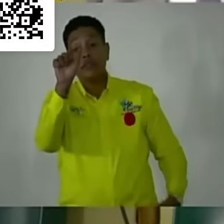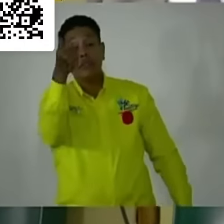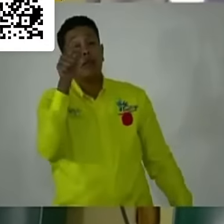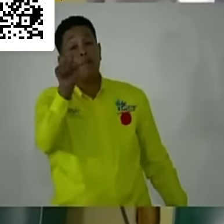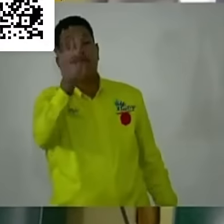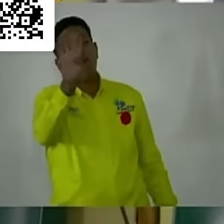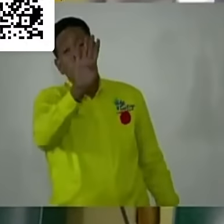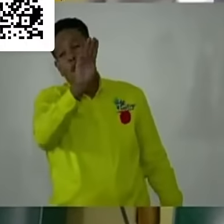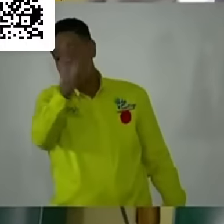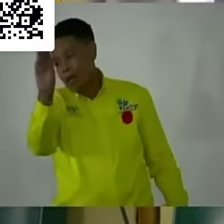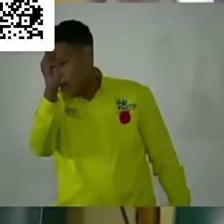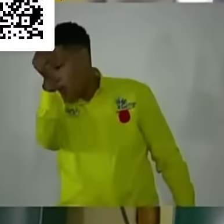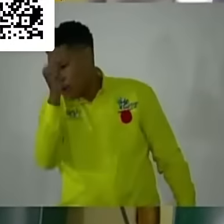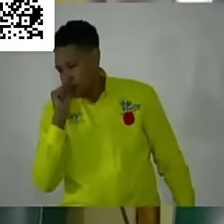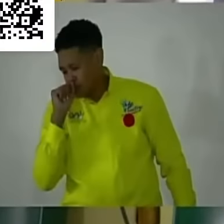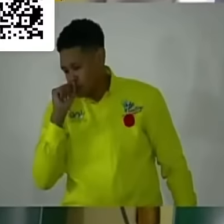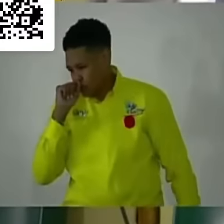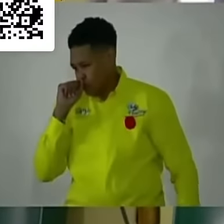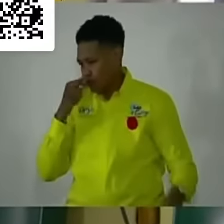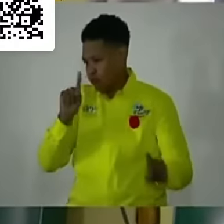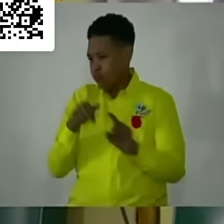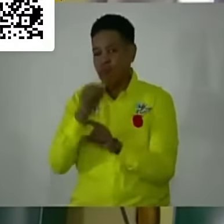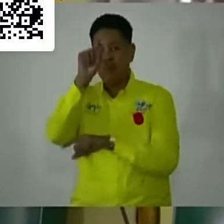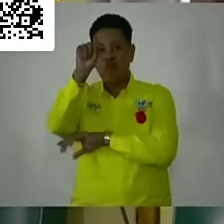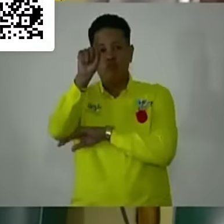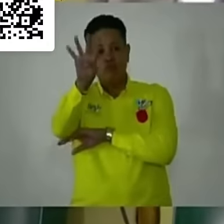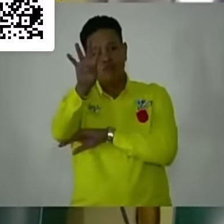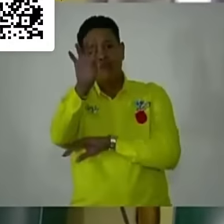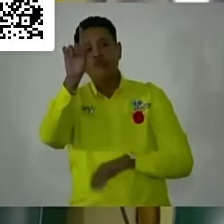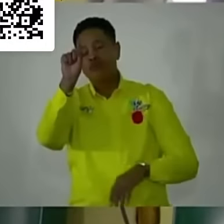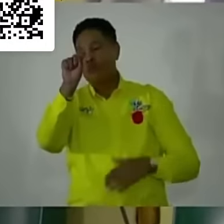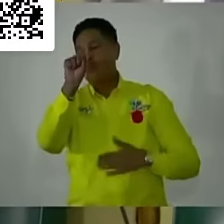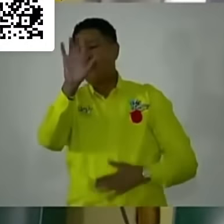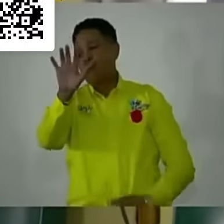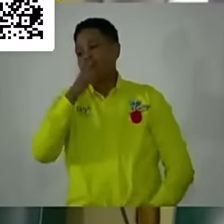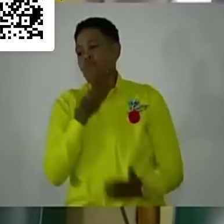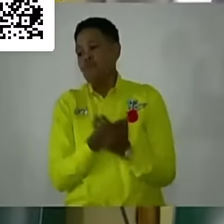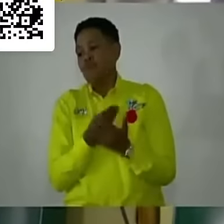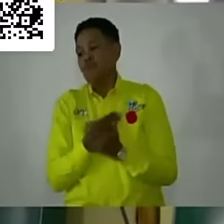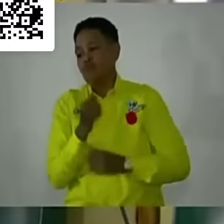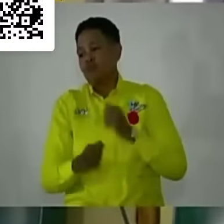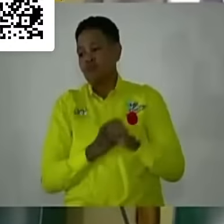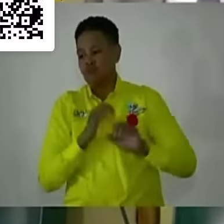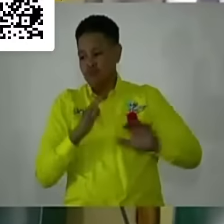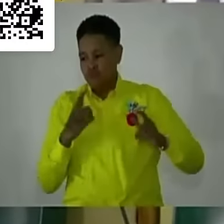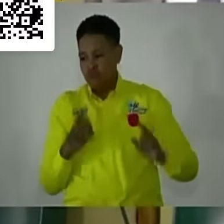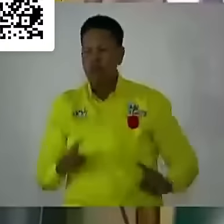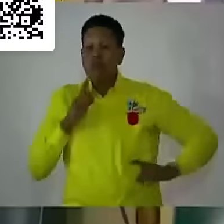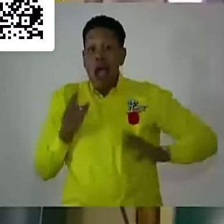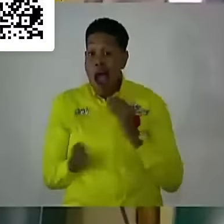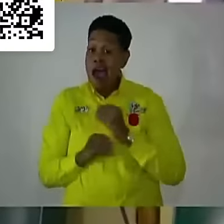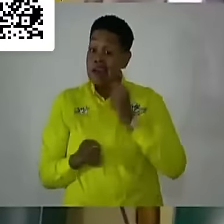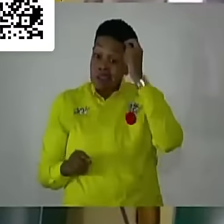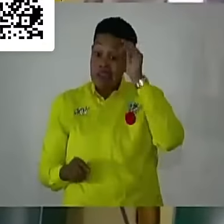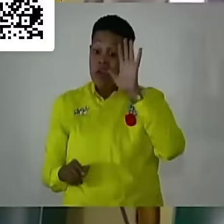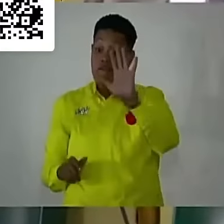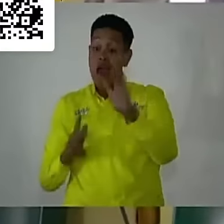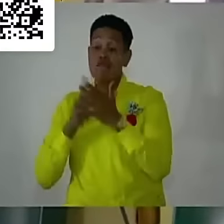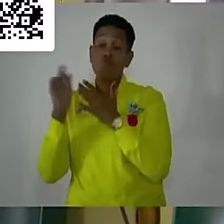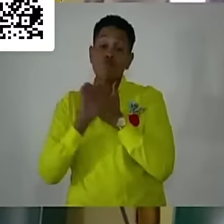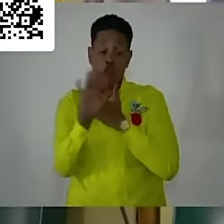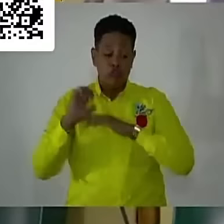$110.4 million during the 2024-25 financial year. Additionally, 5 projects